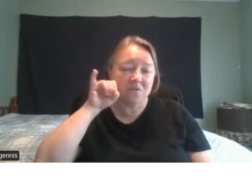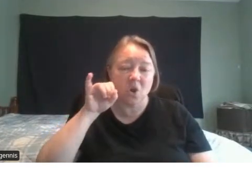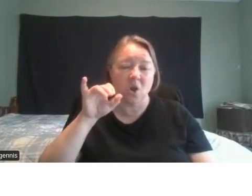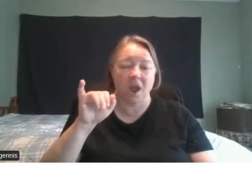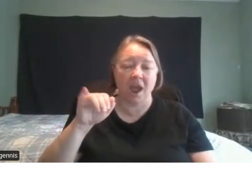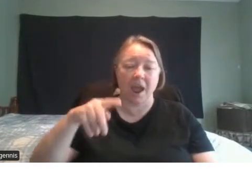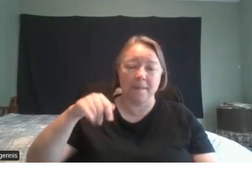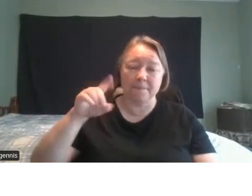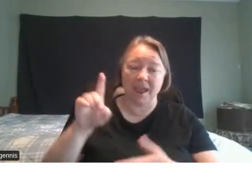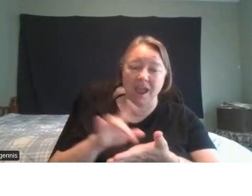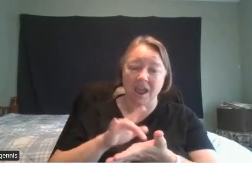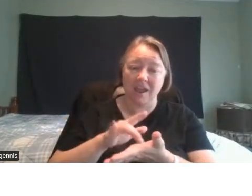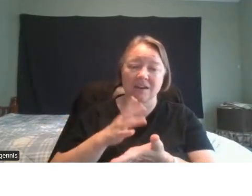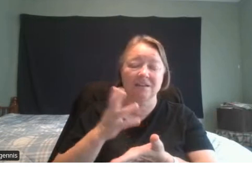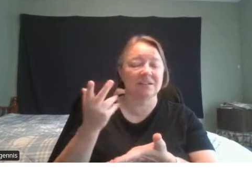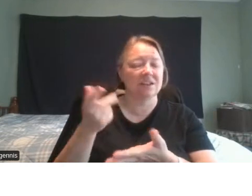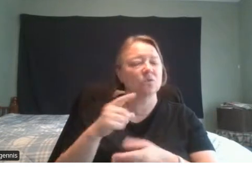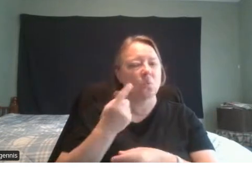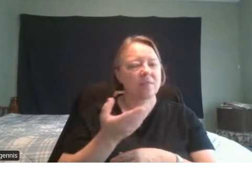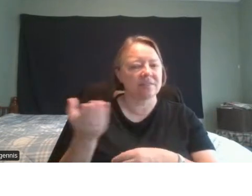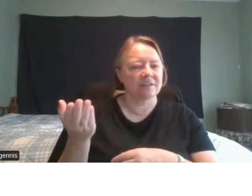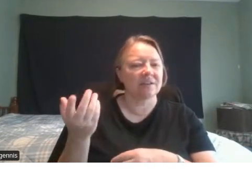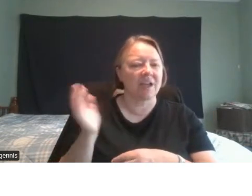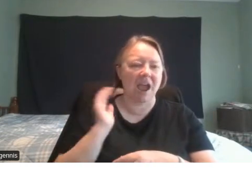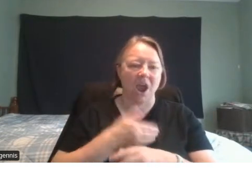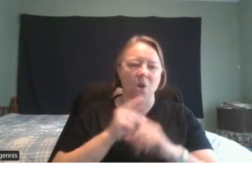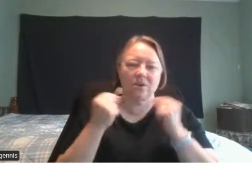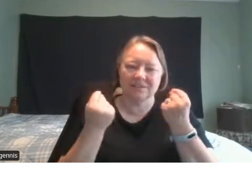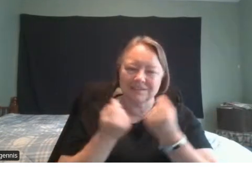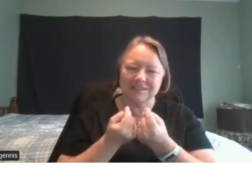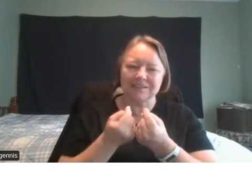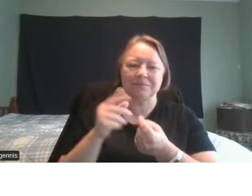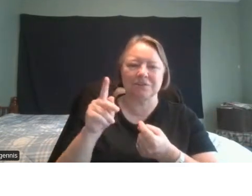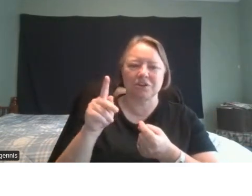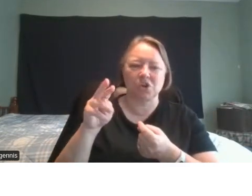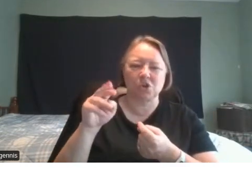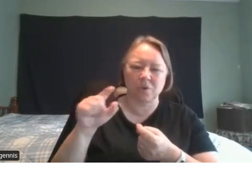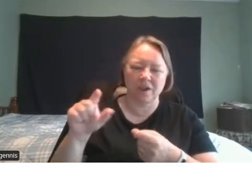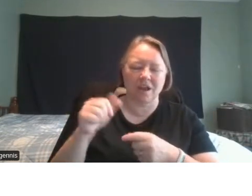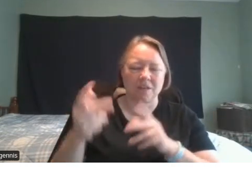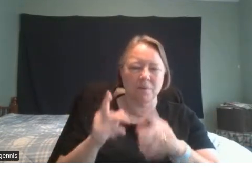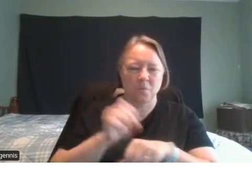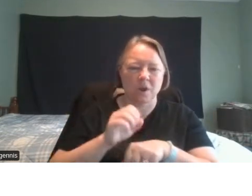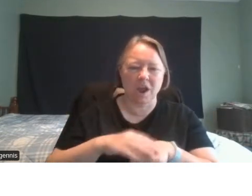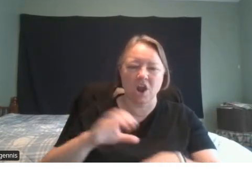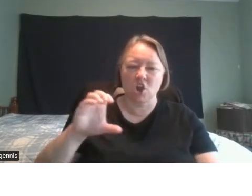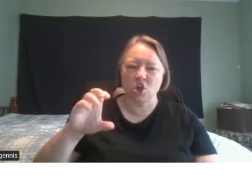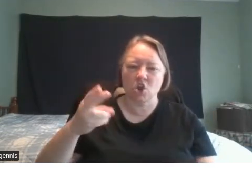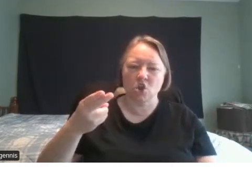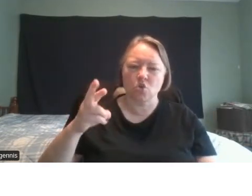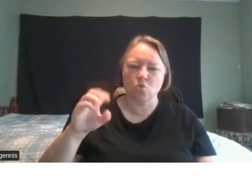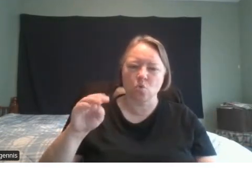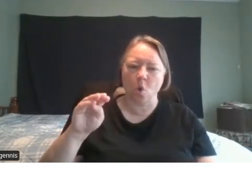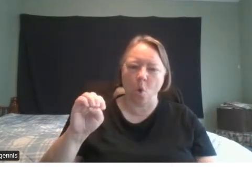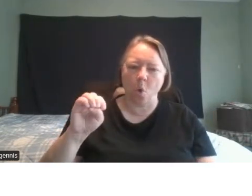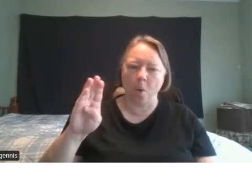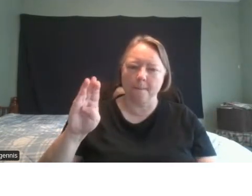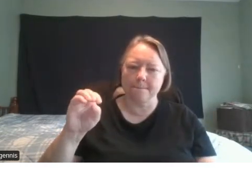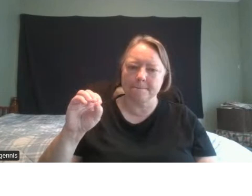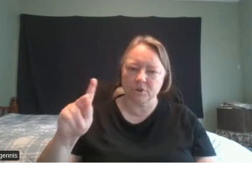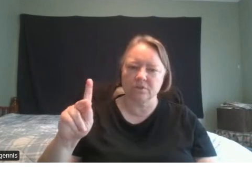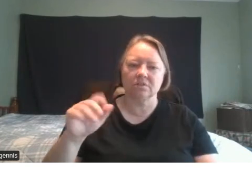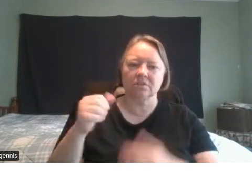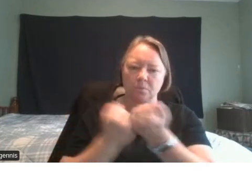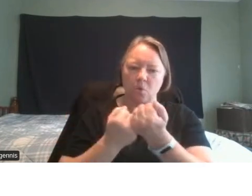the things that our team, Craig and others, are working on Chromebook support. And we're continuing to just hear your